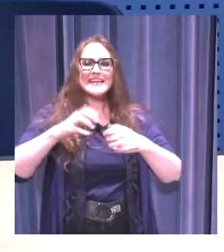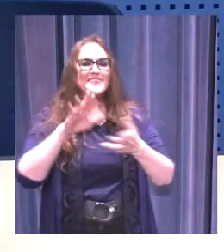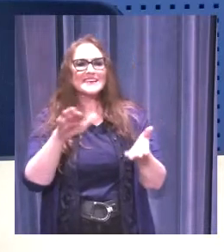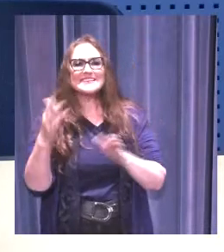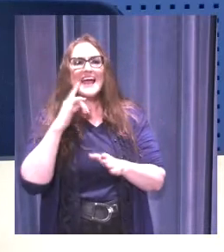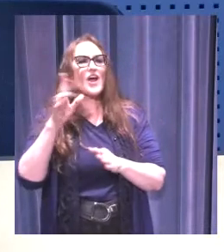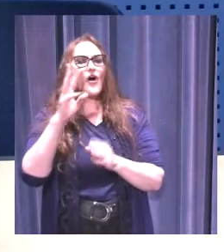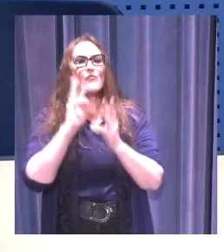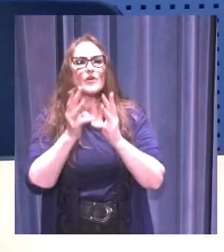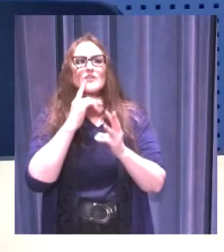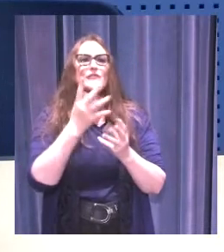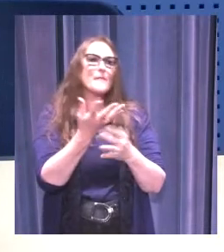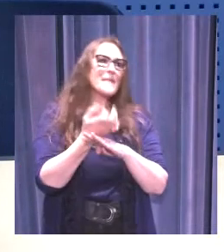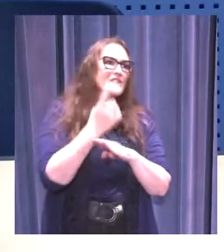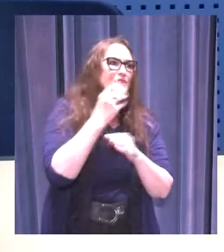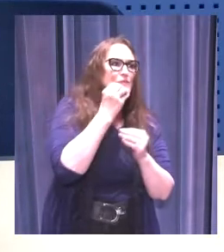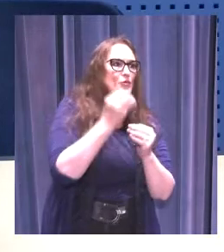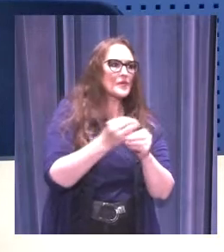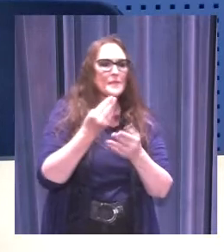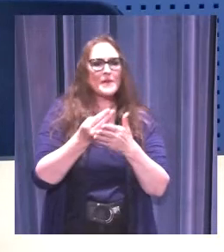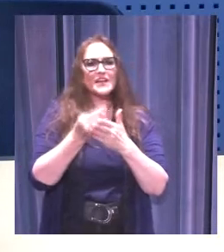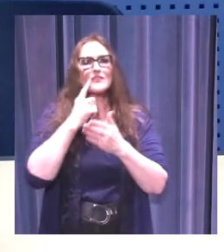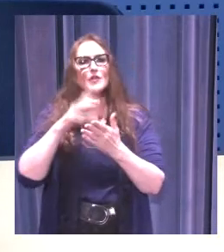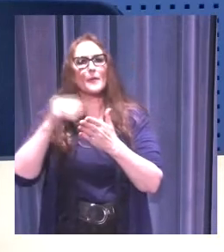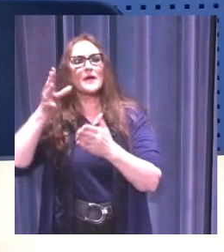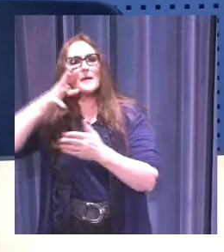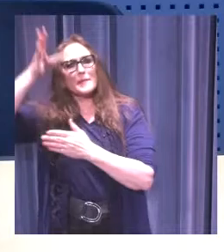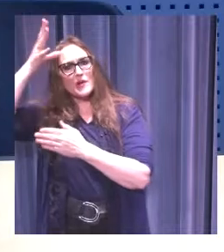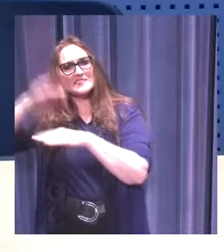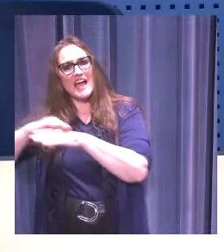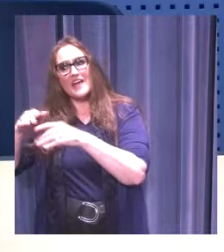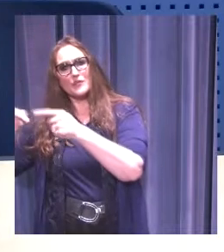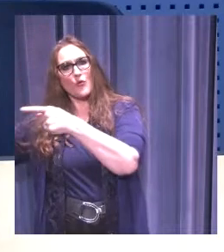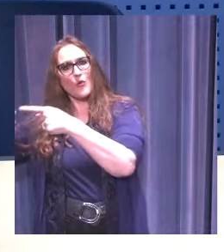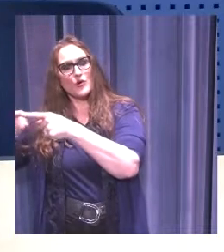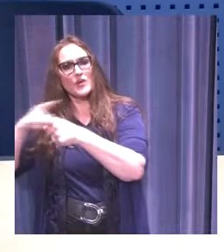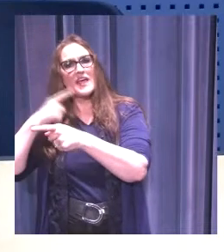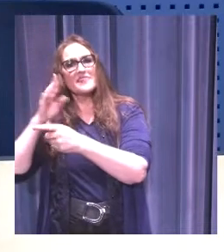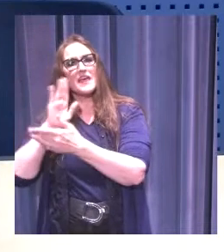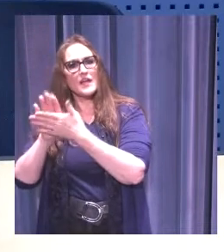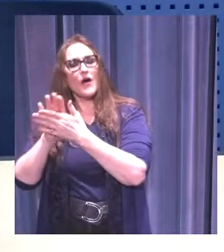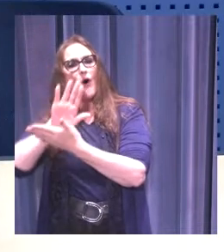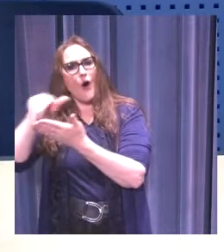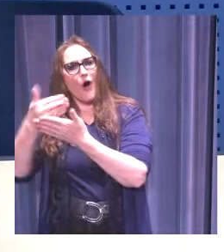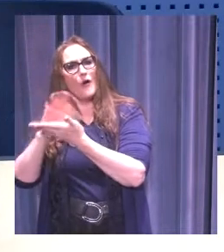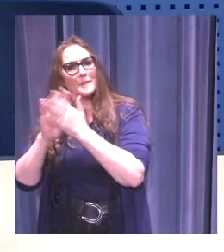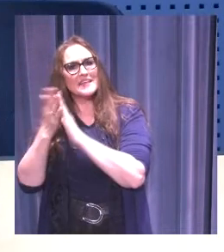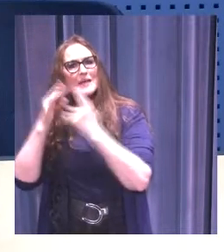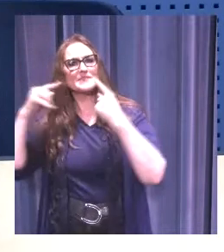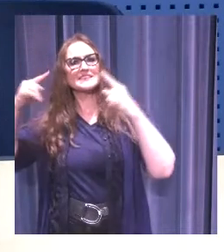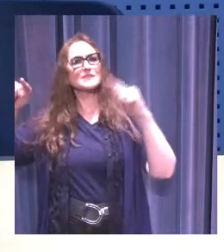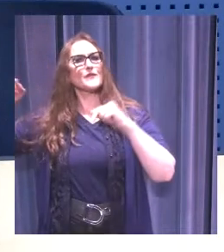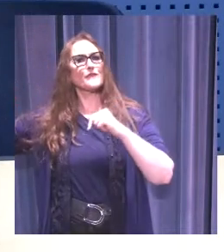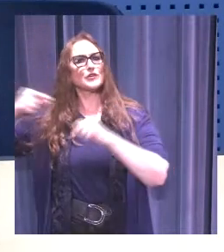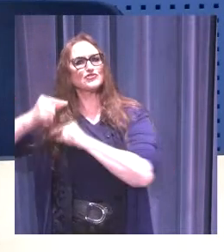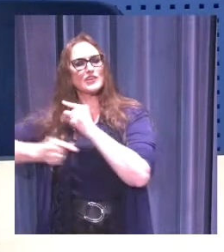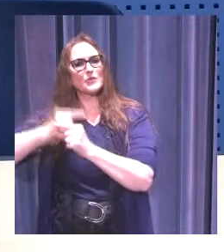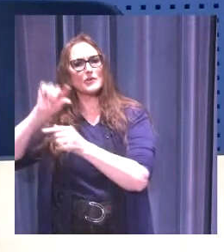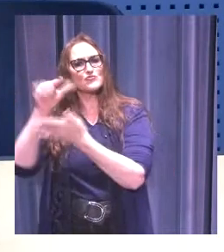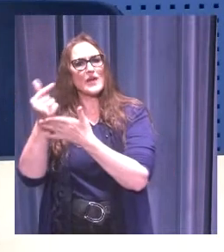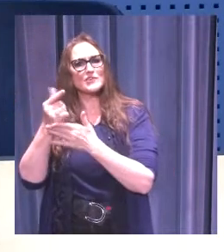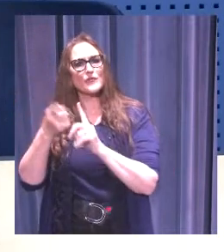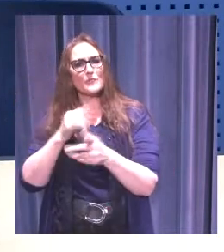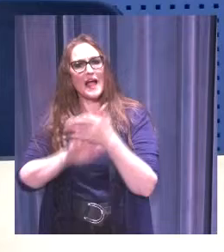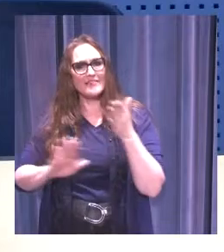students who begged for food and money with their parents on a street corner. These students will become successful. These students all became successful first-generation graduates